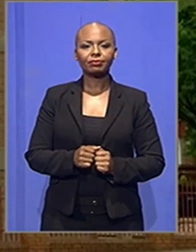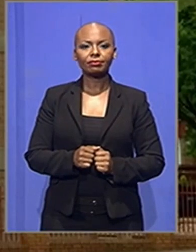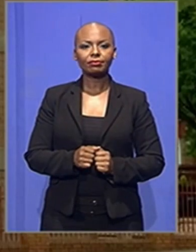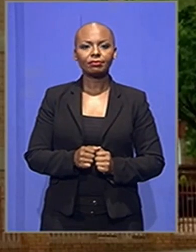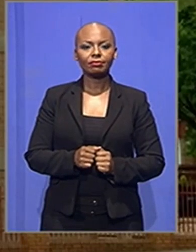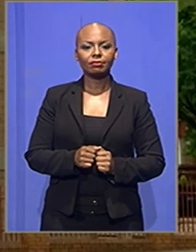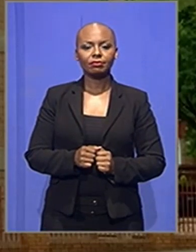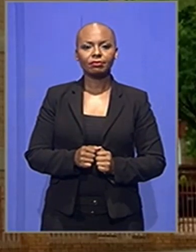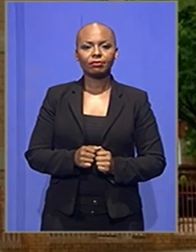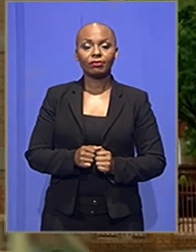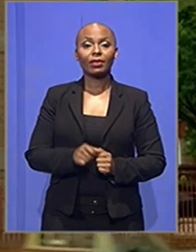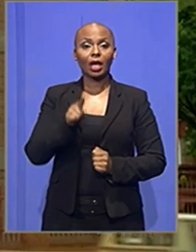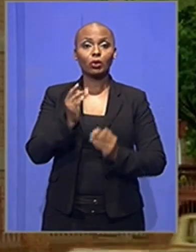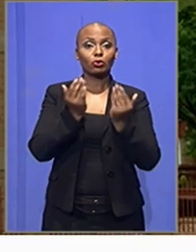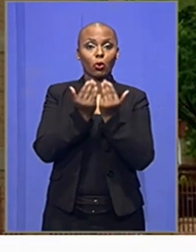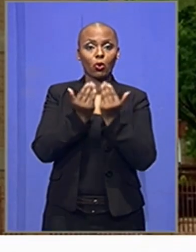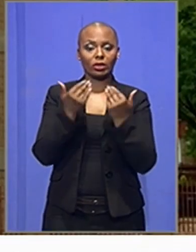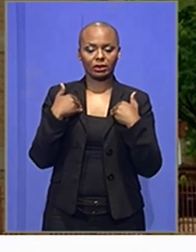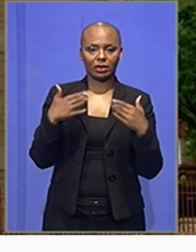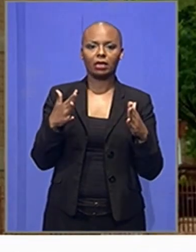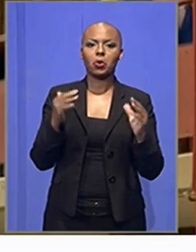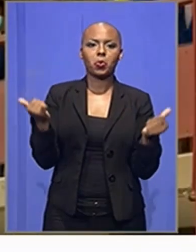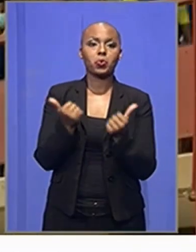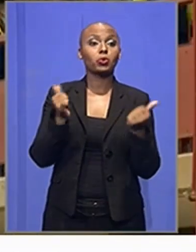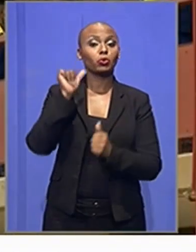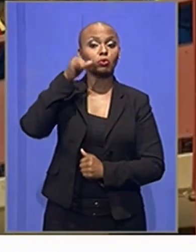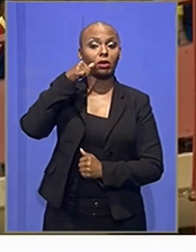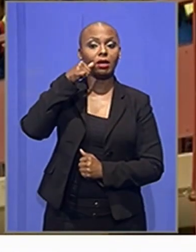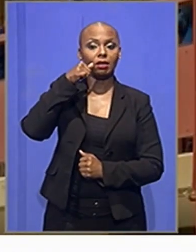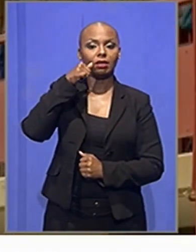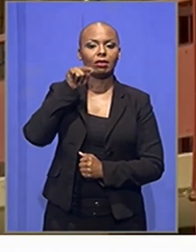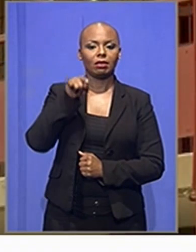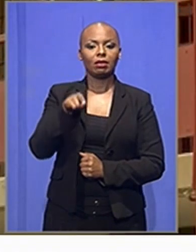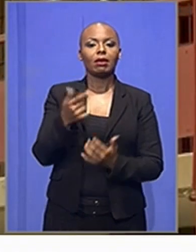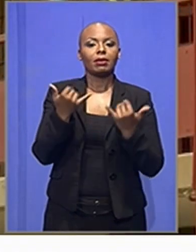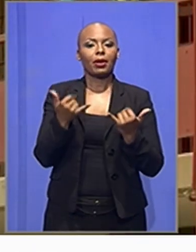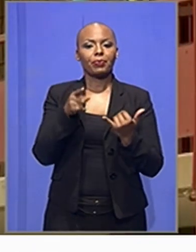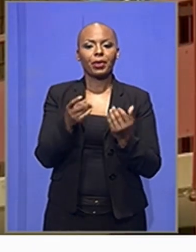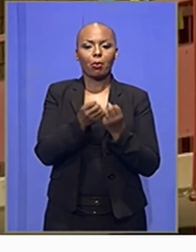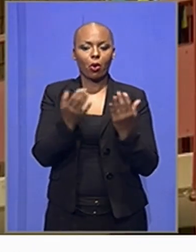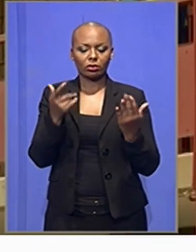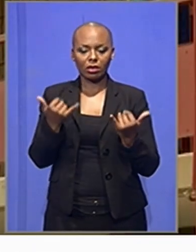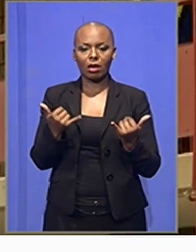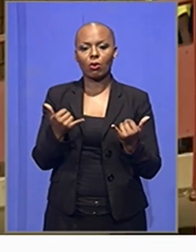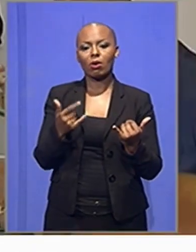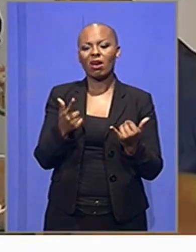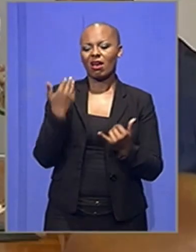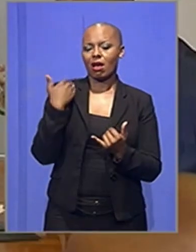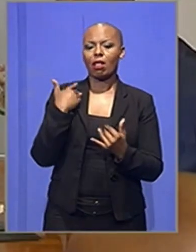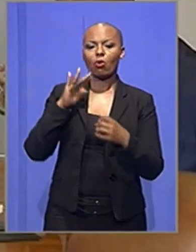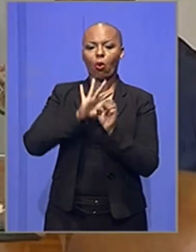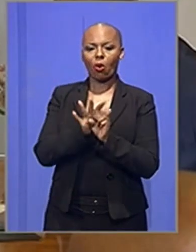Dikolo di a go dira jaaka tlwaelo go simolola ka moso. Tsamaiso eo e ne ya tlhakatlhakangwa ke maemo a leroborobo la